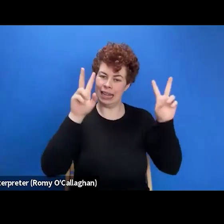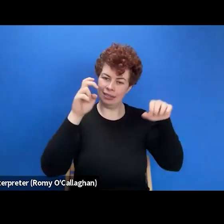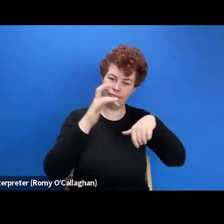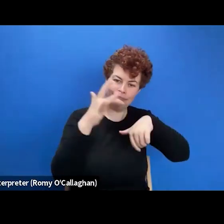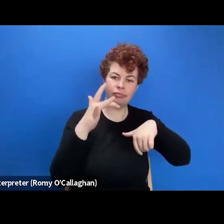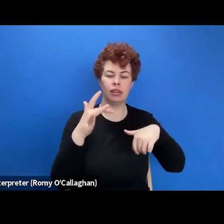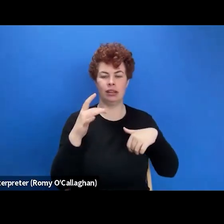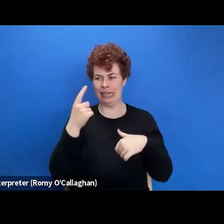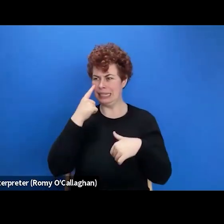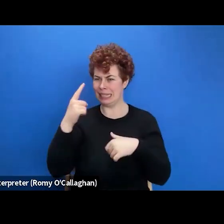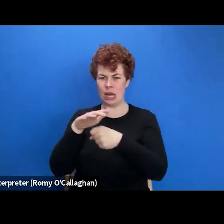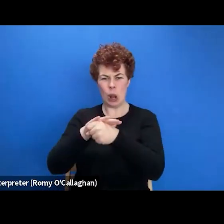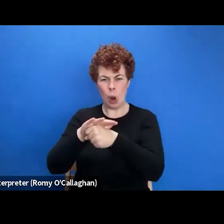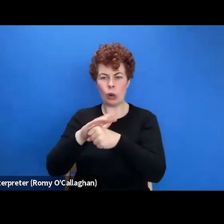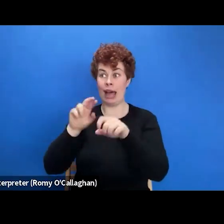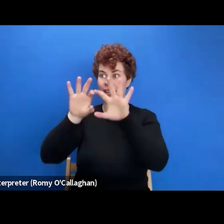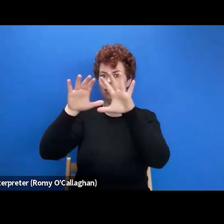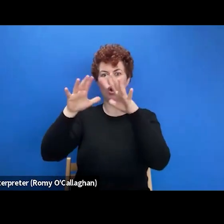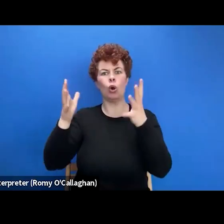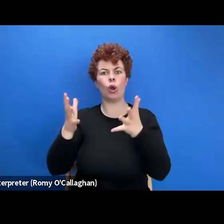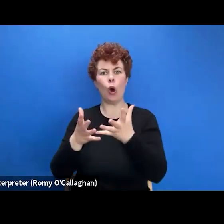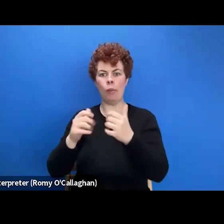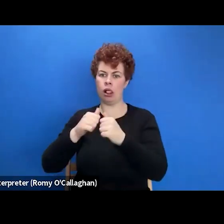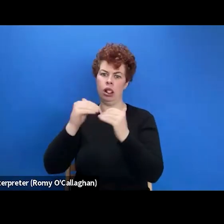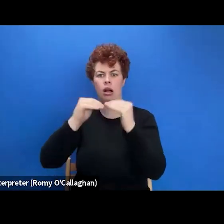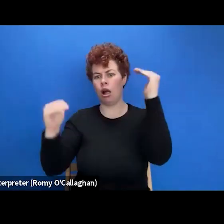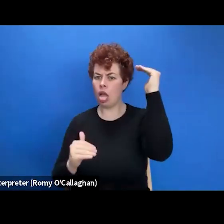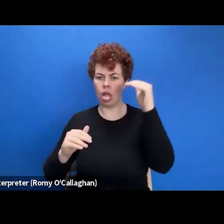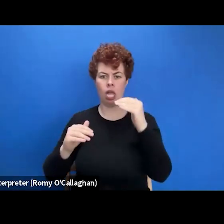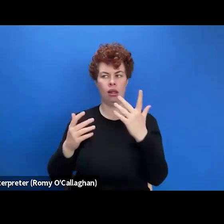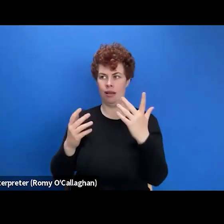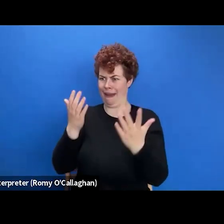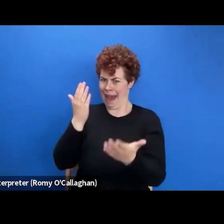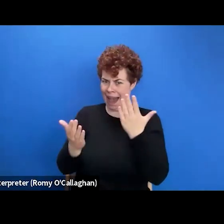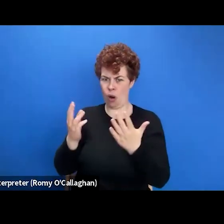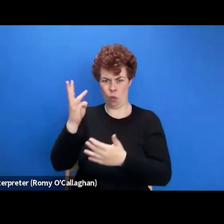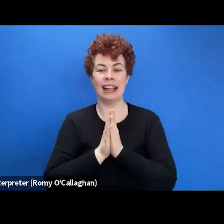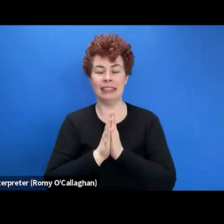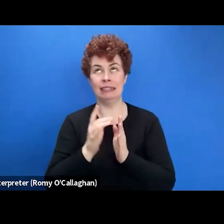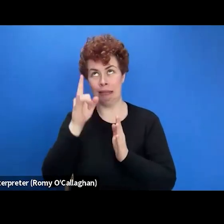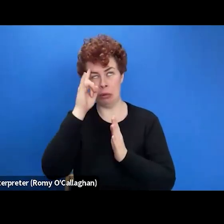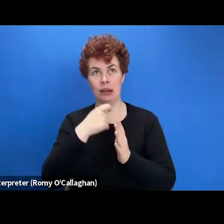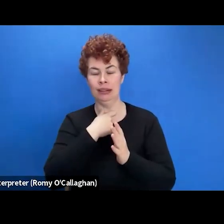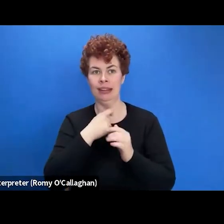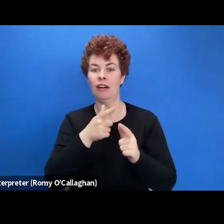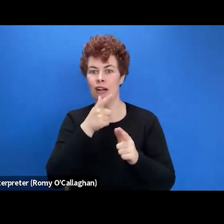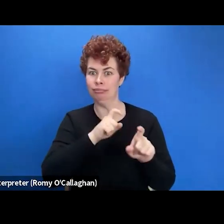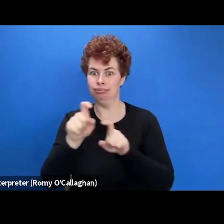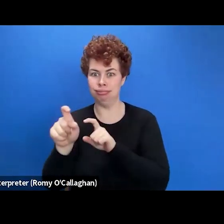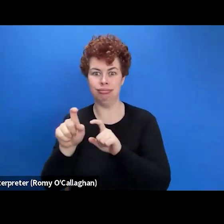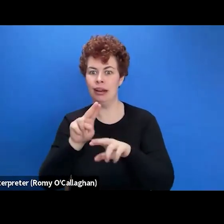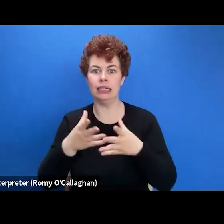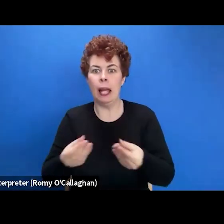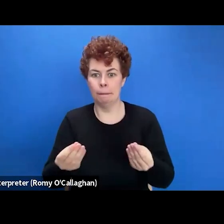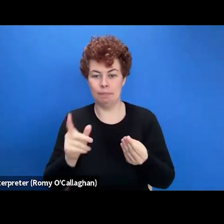causes of local and global injustices and contributing to the knowledge ecosystem. But this webinar